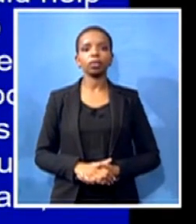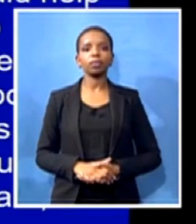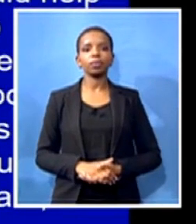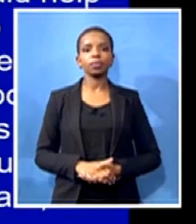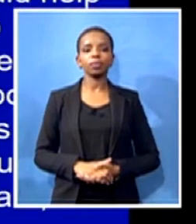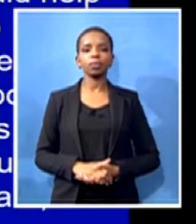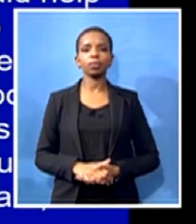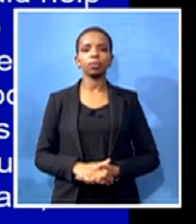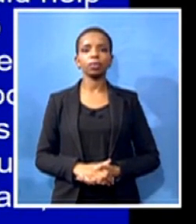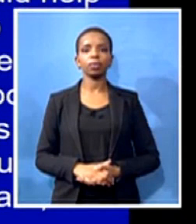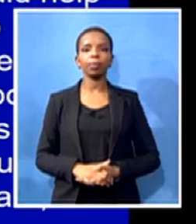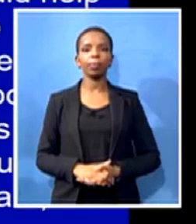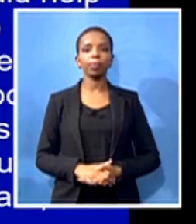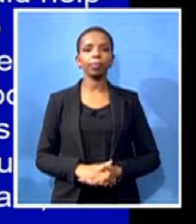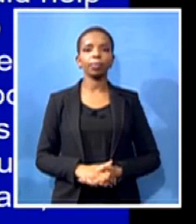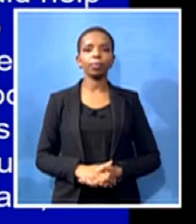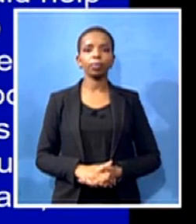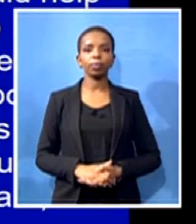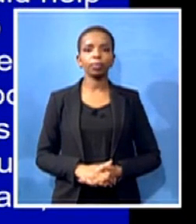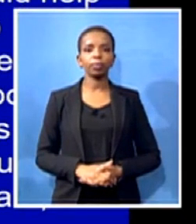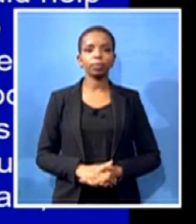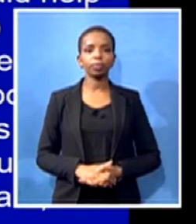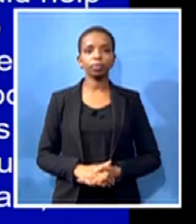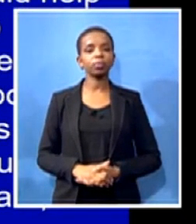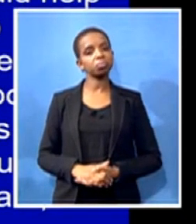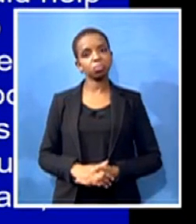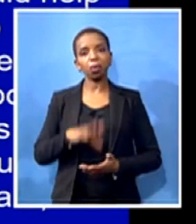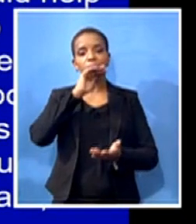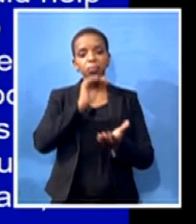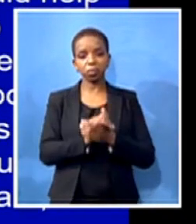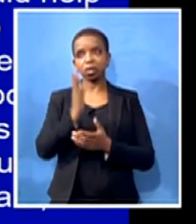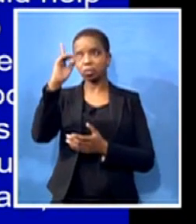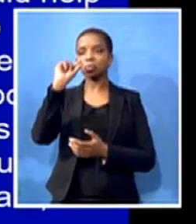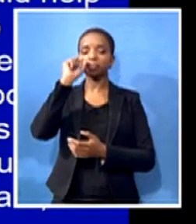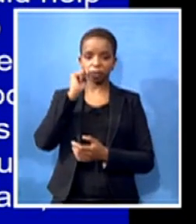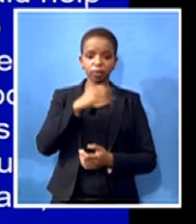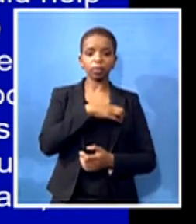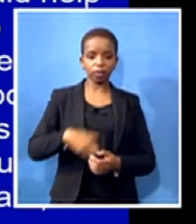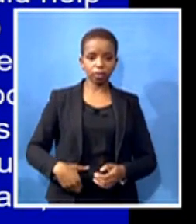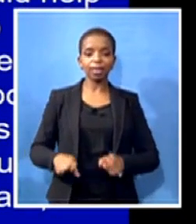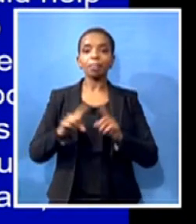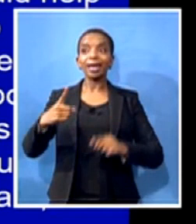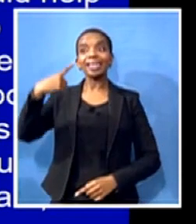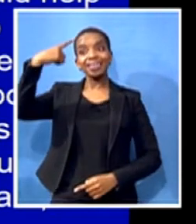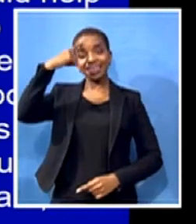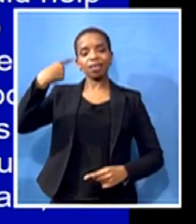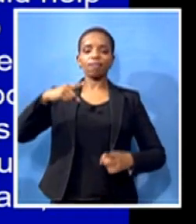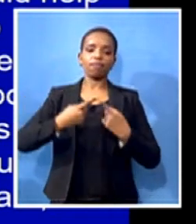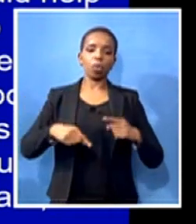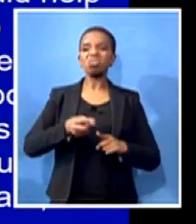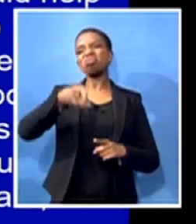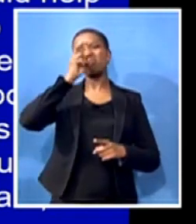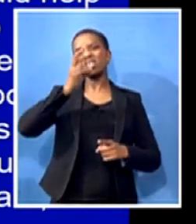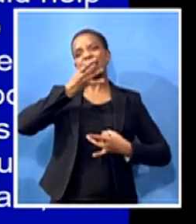We trust you, Mr. President, but think for us. Don't be strict for nothing. We are hungry. The